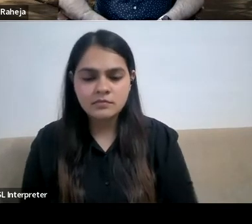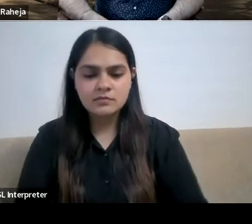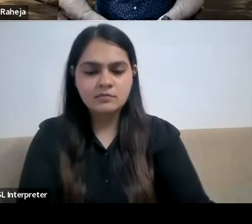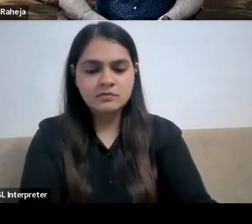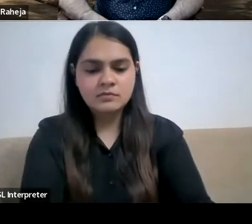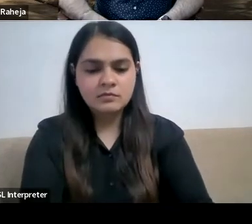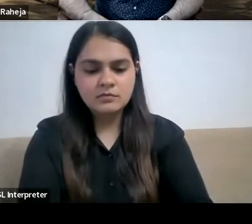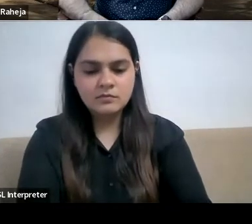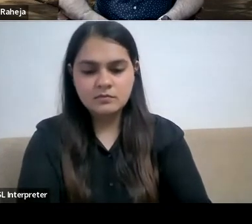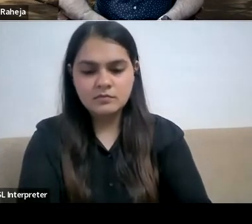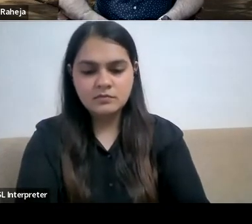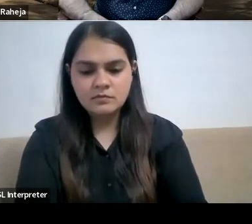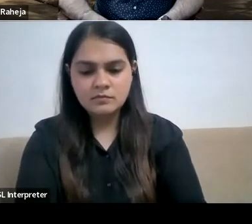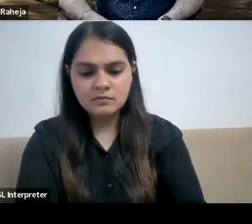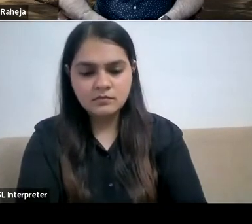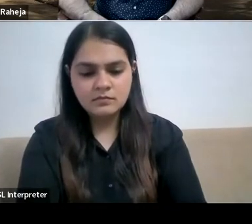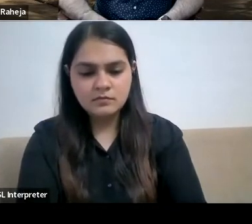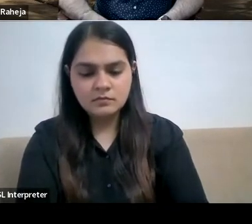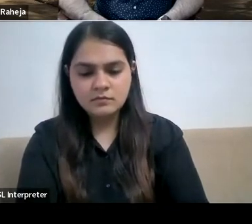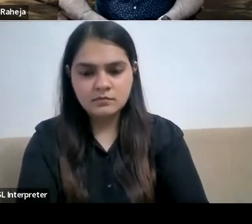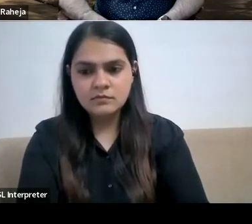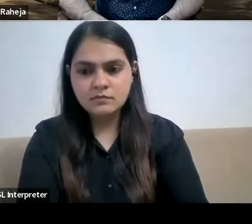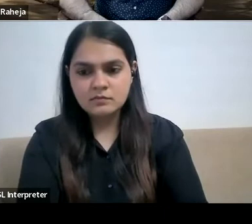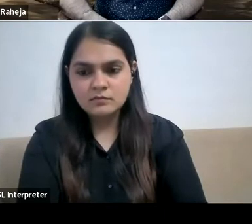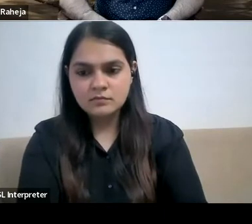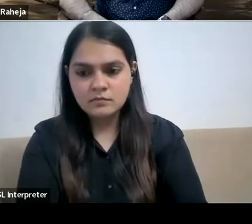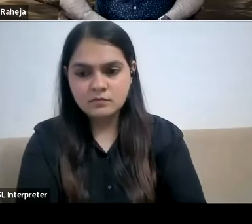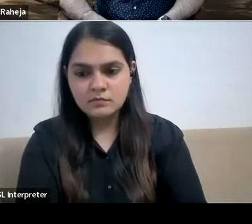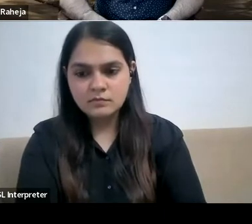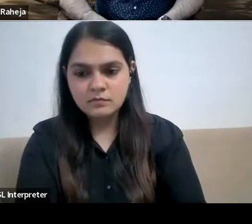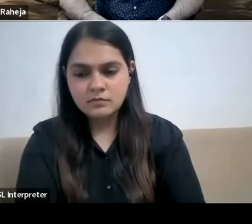want to show this one tiny example that